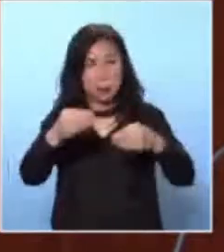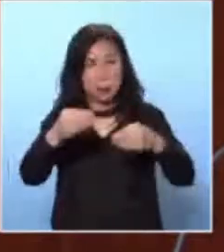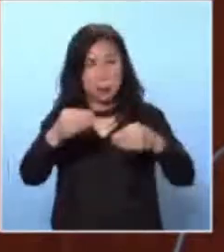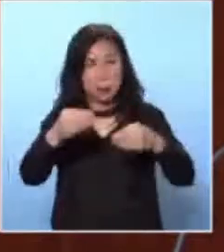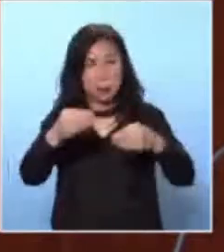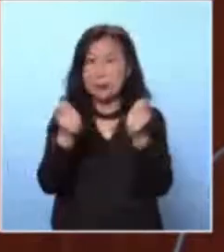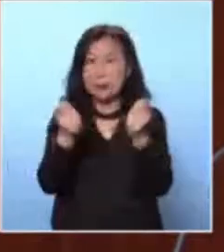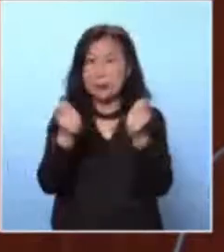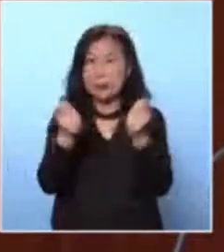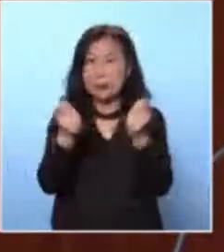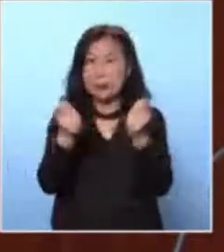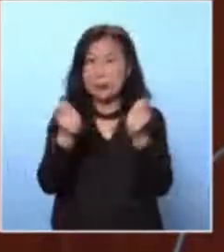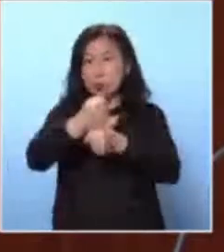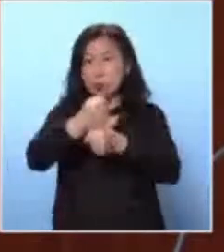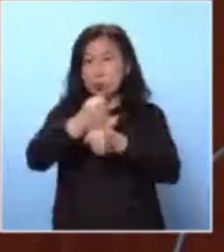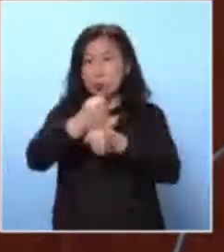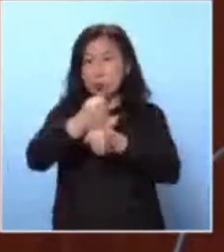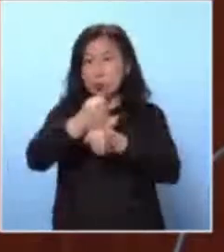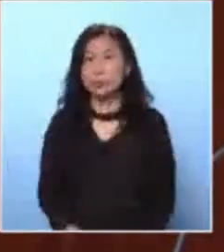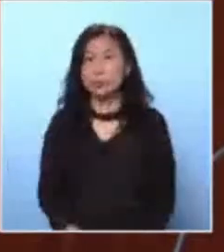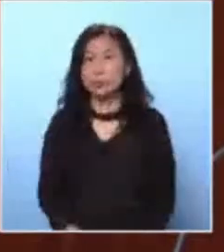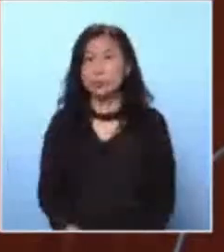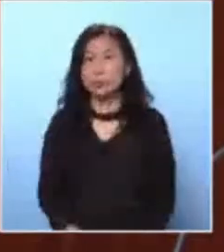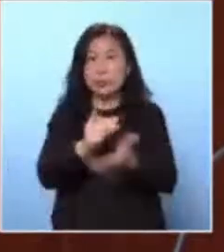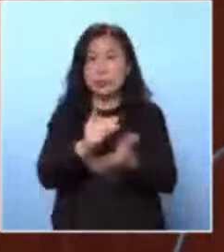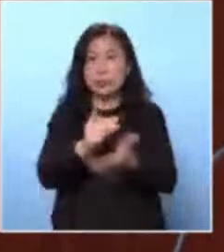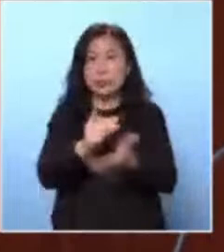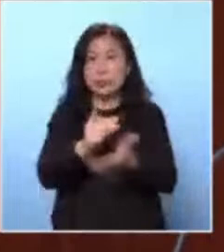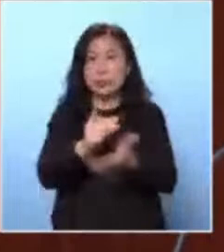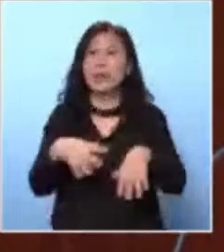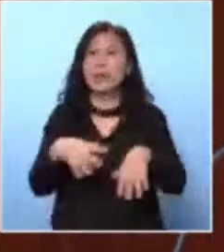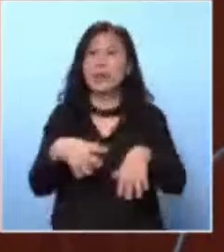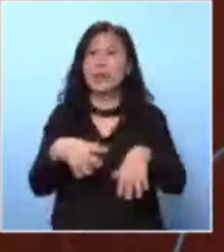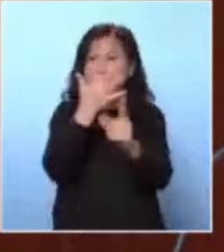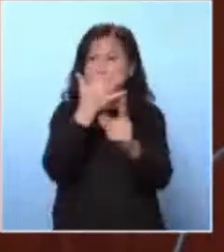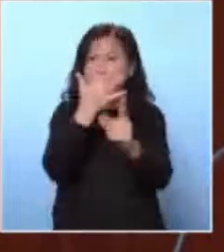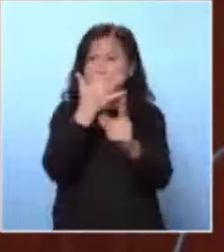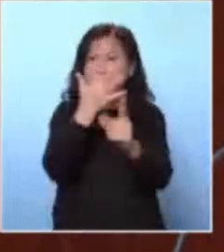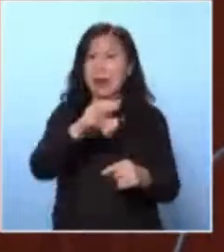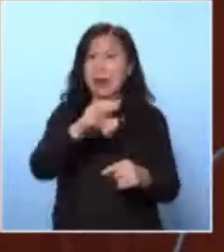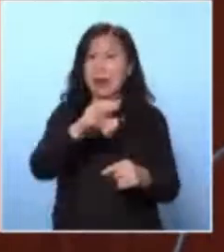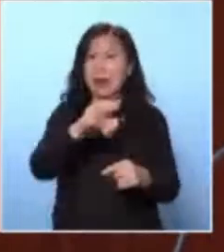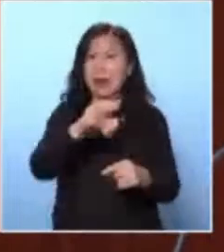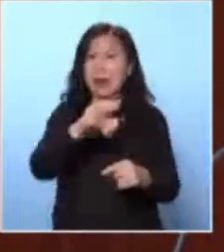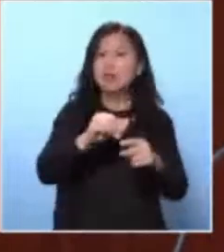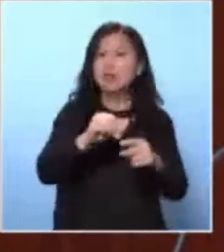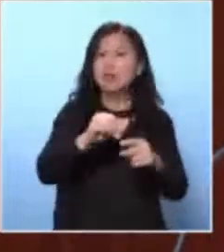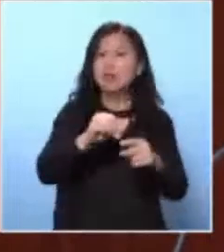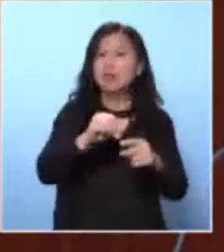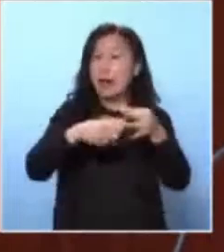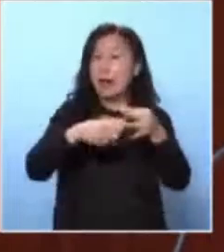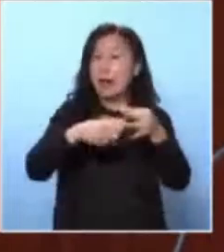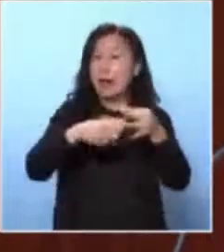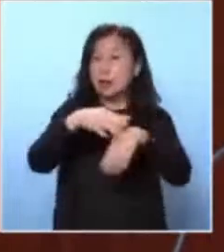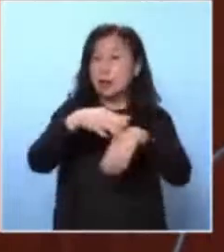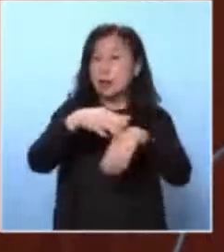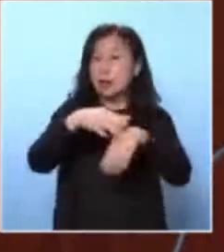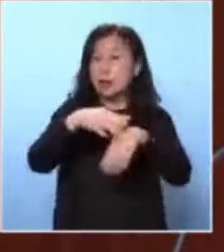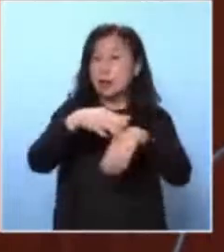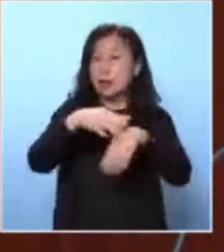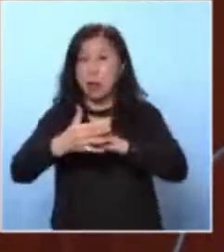China, SFNOC, in mid-2024 to offer more professional training and internship opportunities to